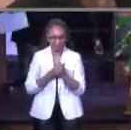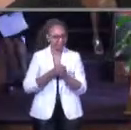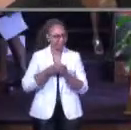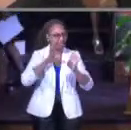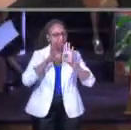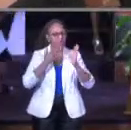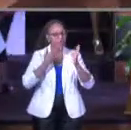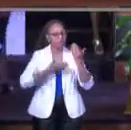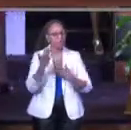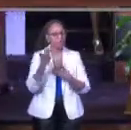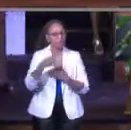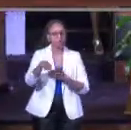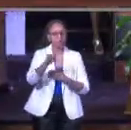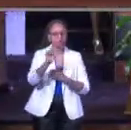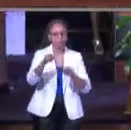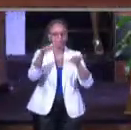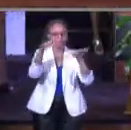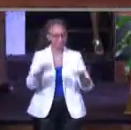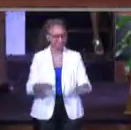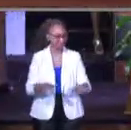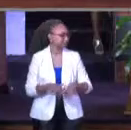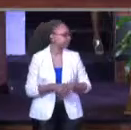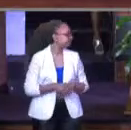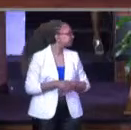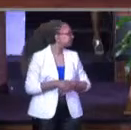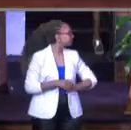Good morning. You may be seated.